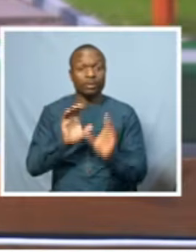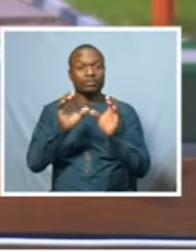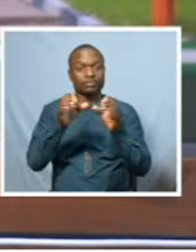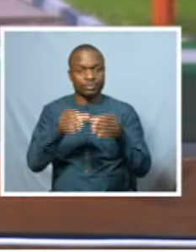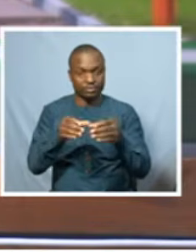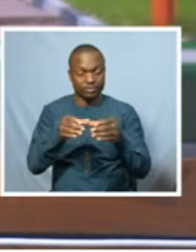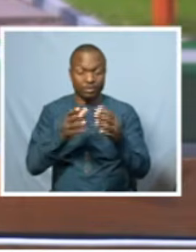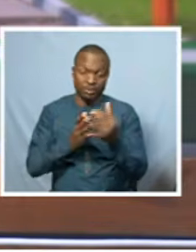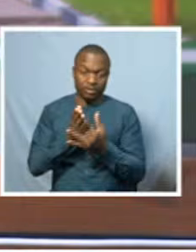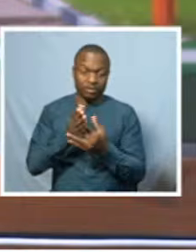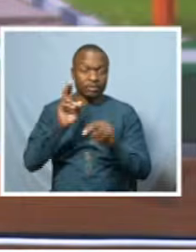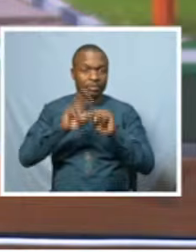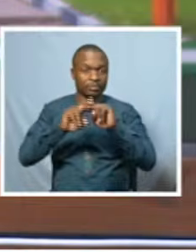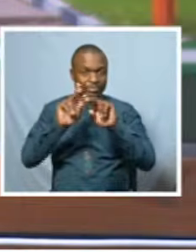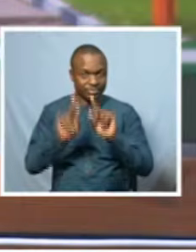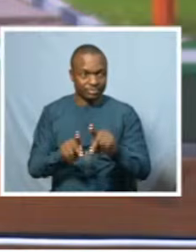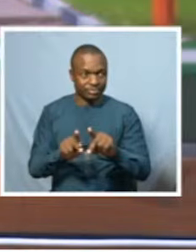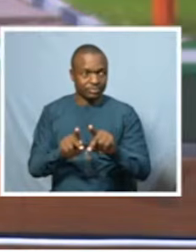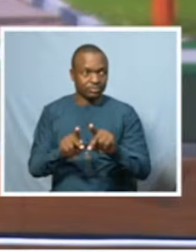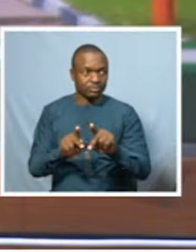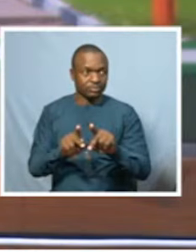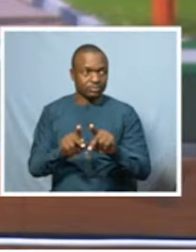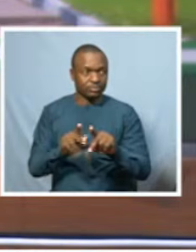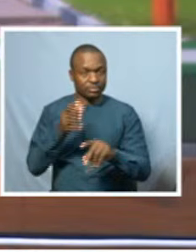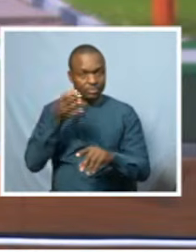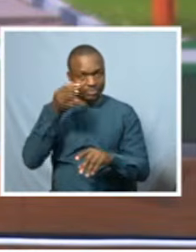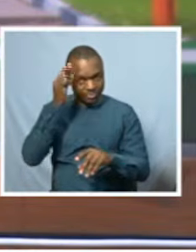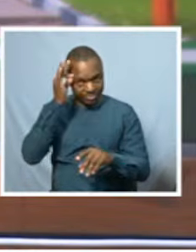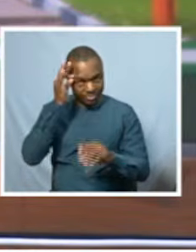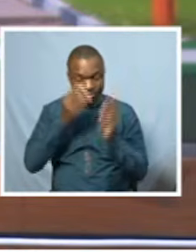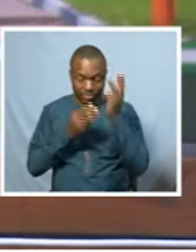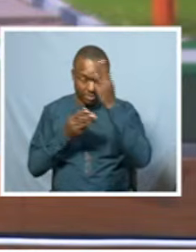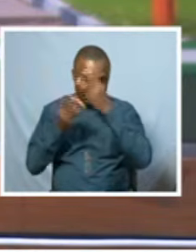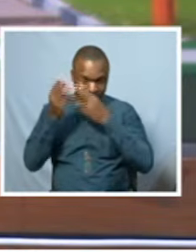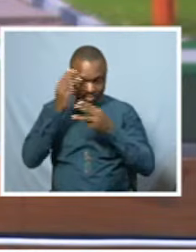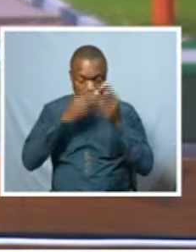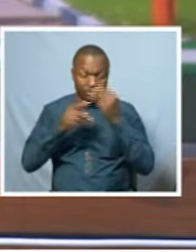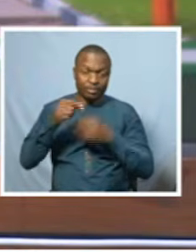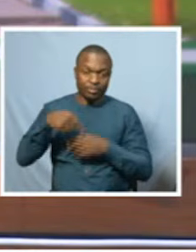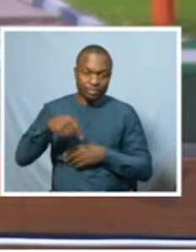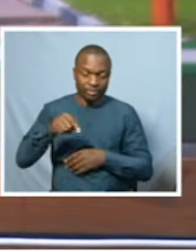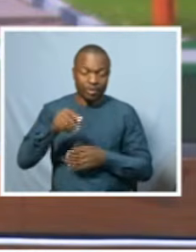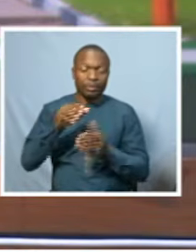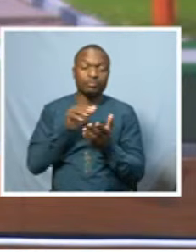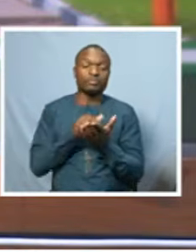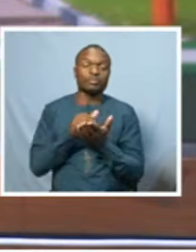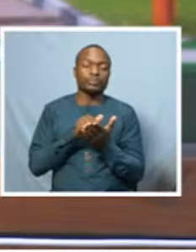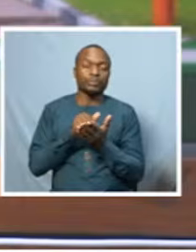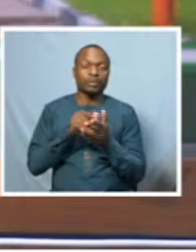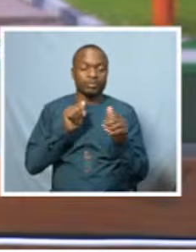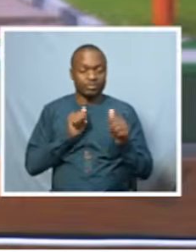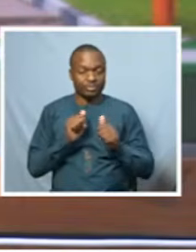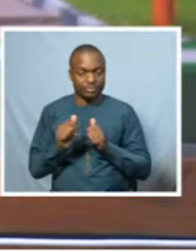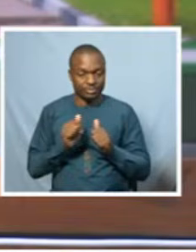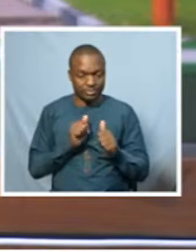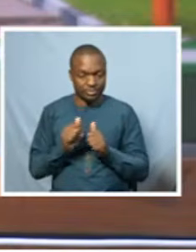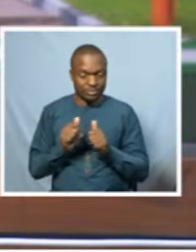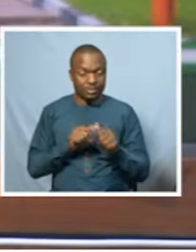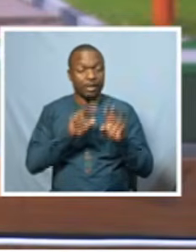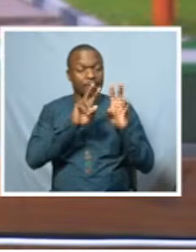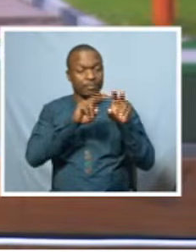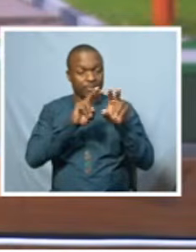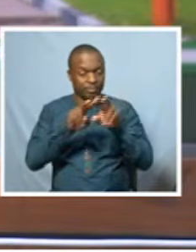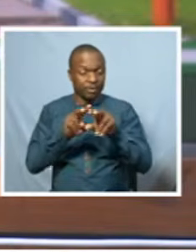committee, through the chairperson, has noted with concern on the persistent weaknesses in administration,